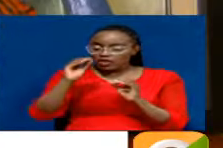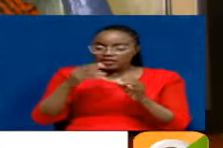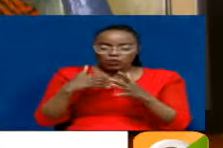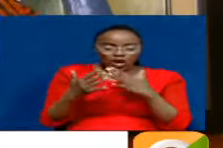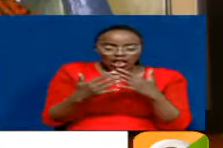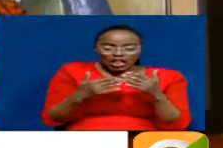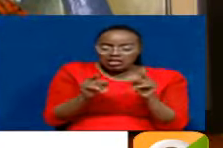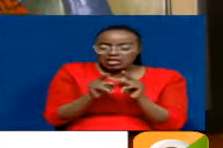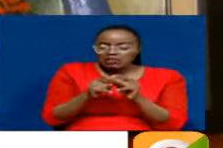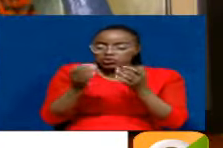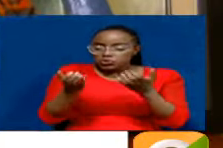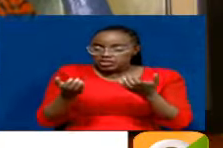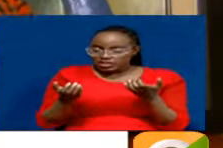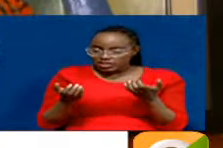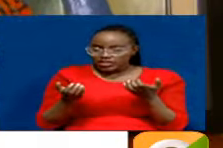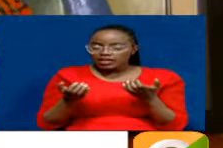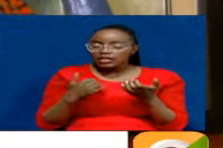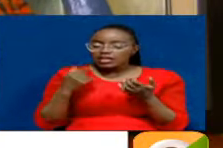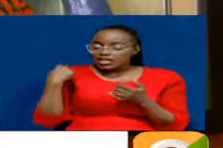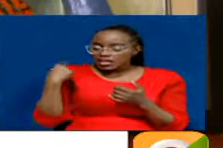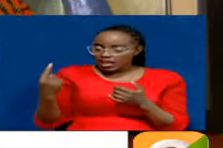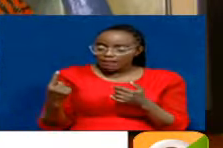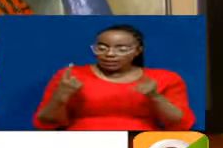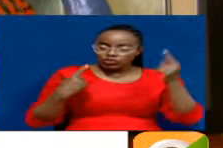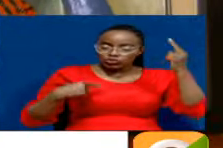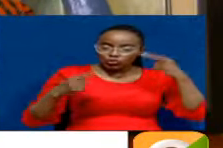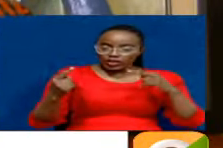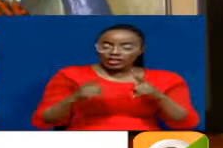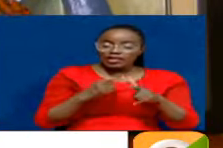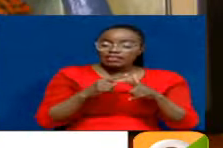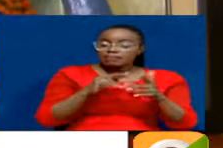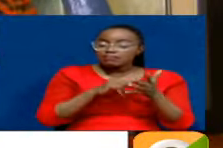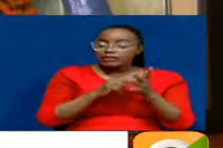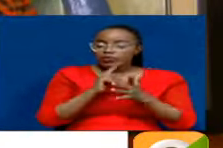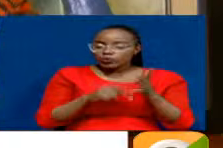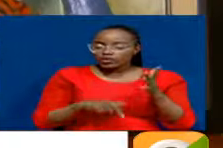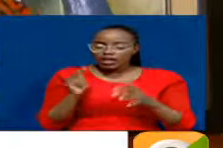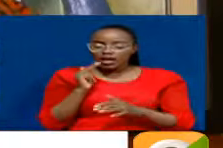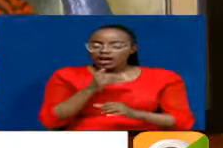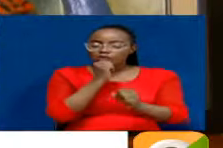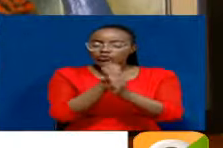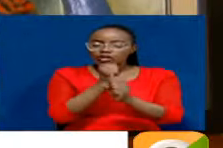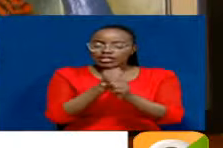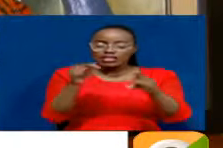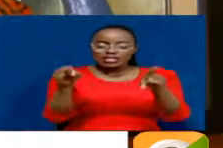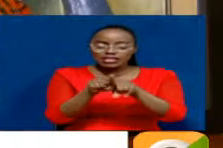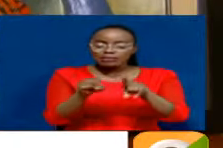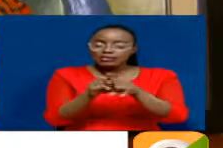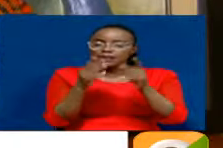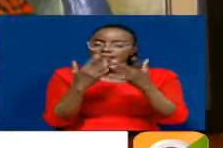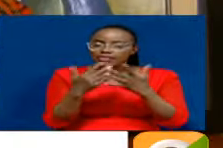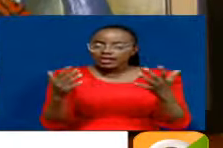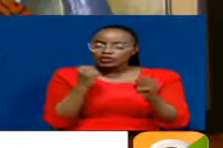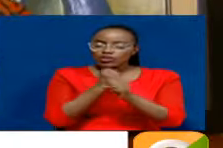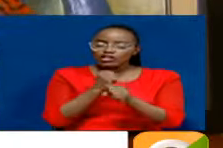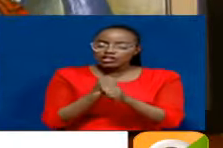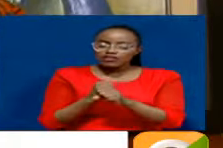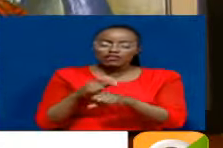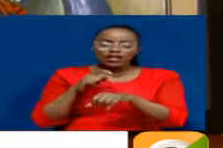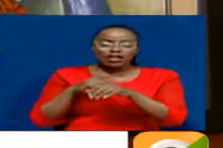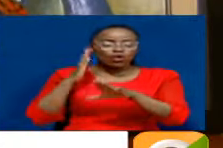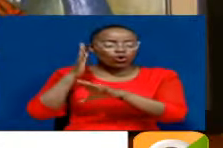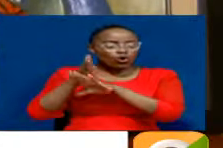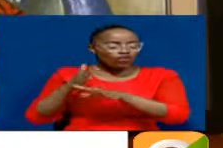irrespective the fact that you need numbers to win? It means that we are doing the same thing over